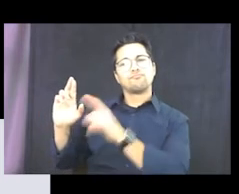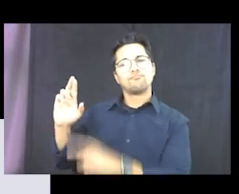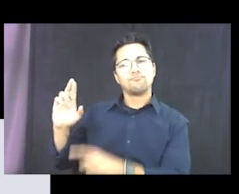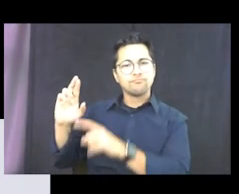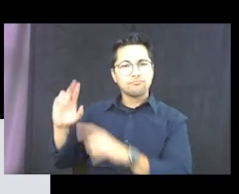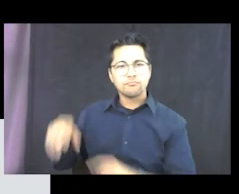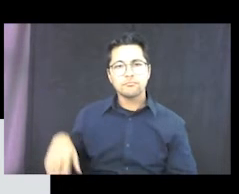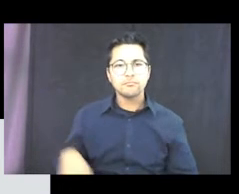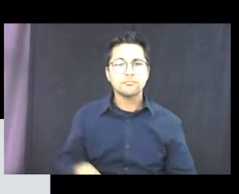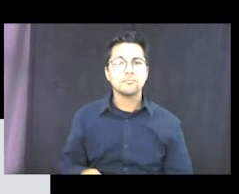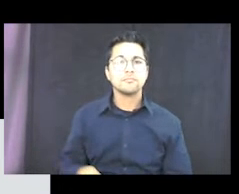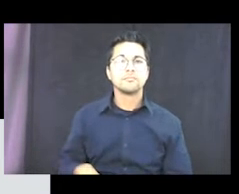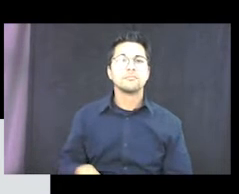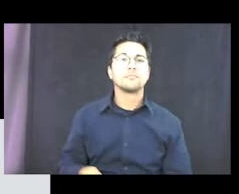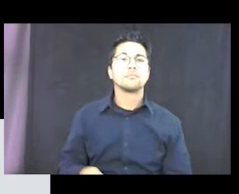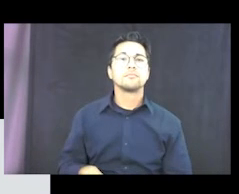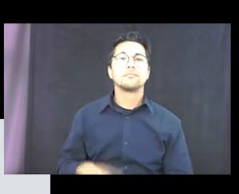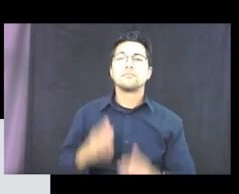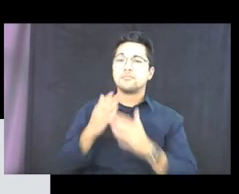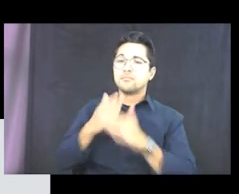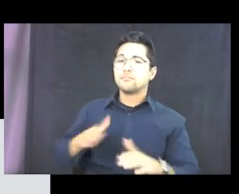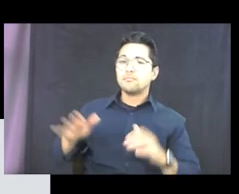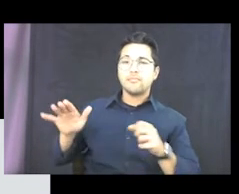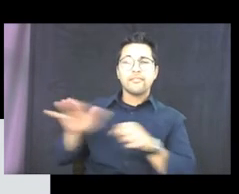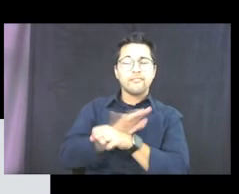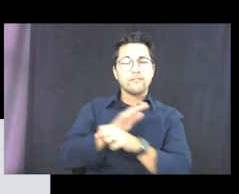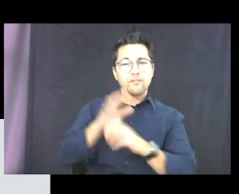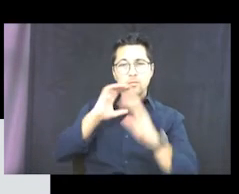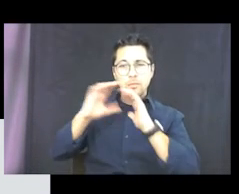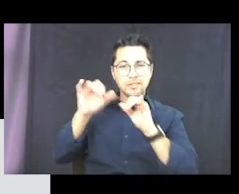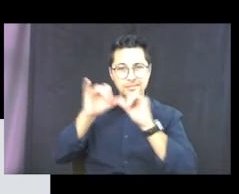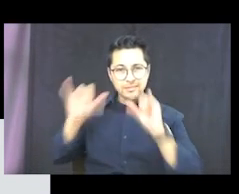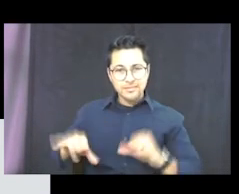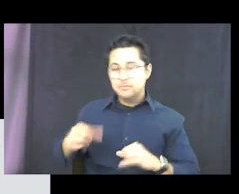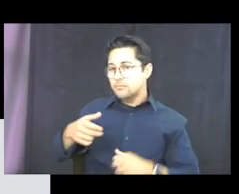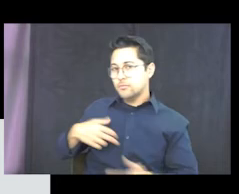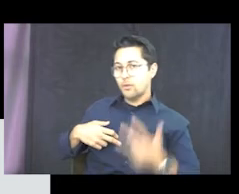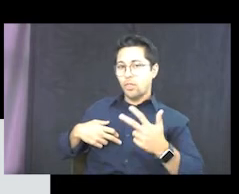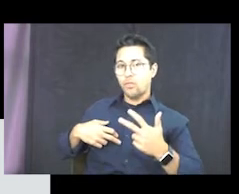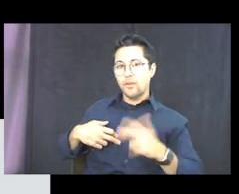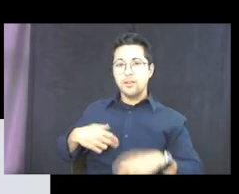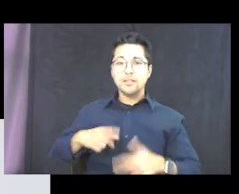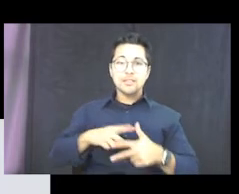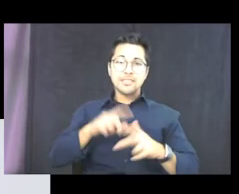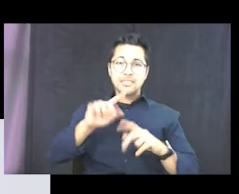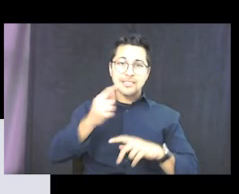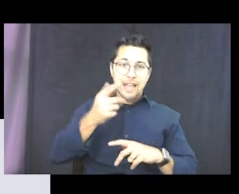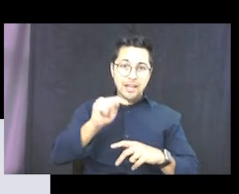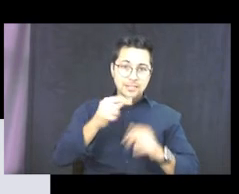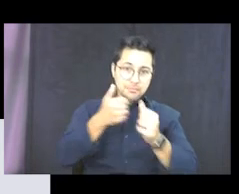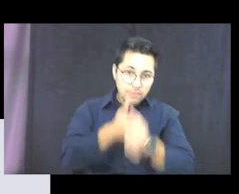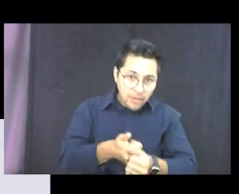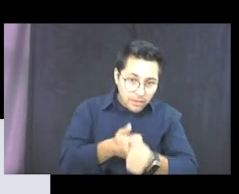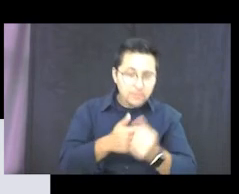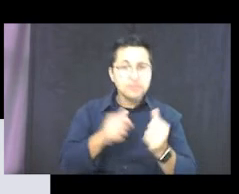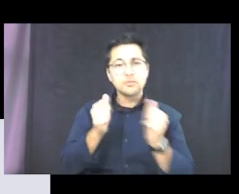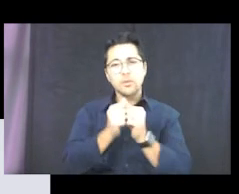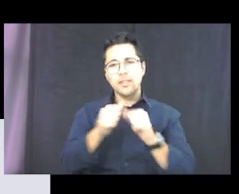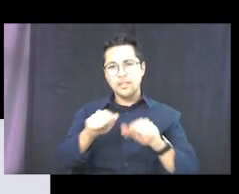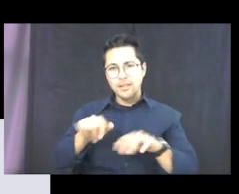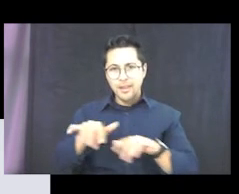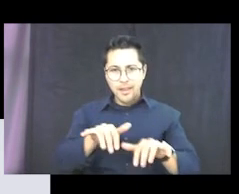further divides full communication systems into 3 sections. Text-based with